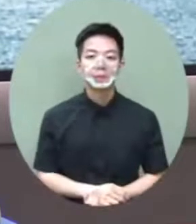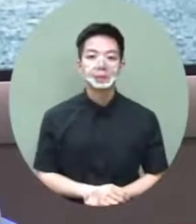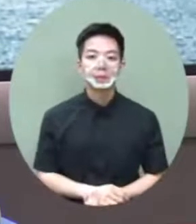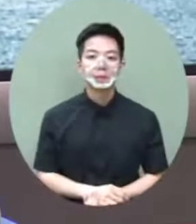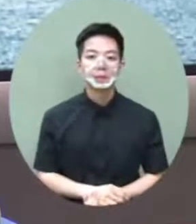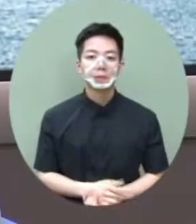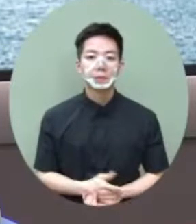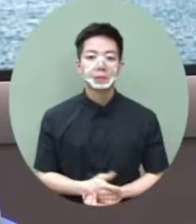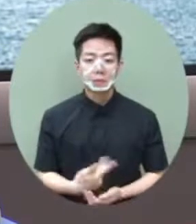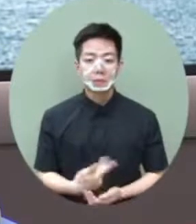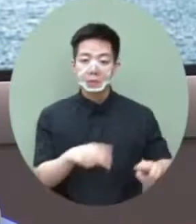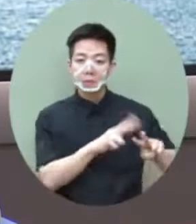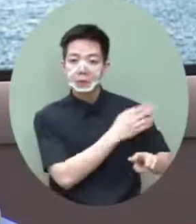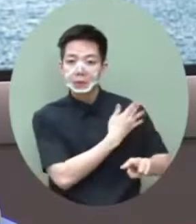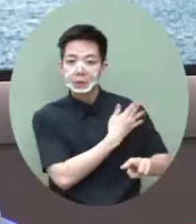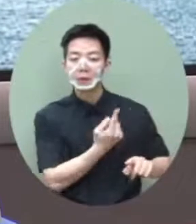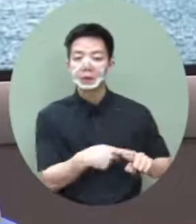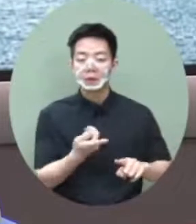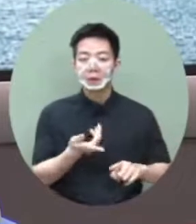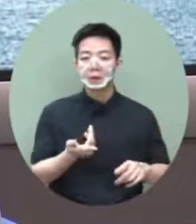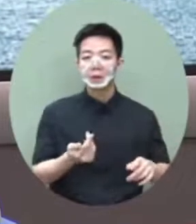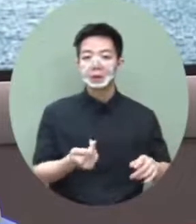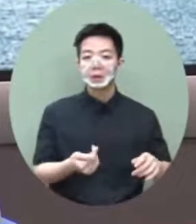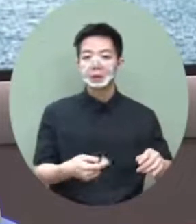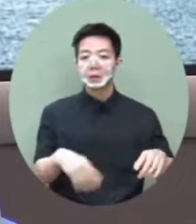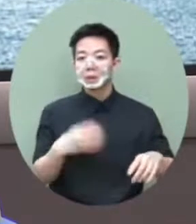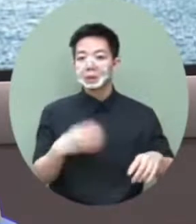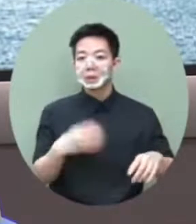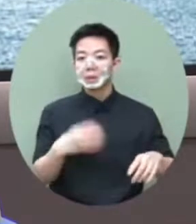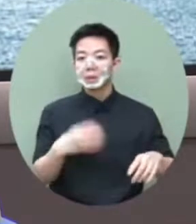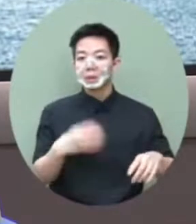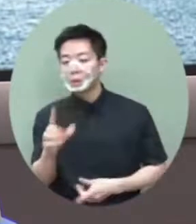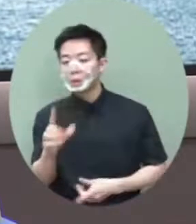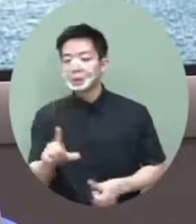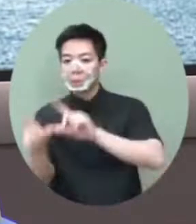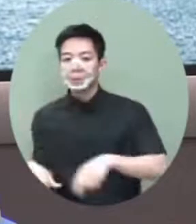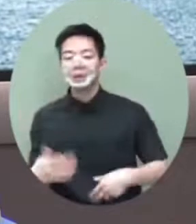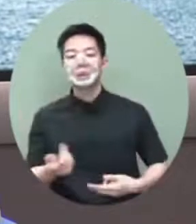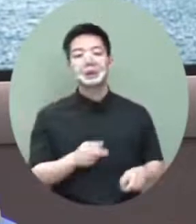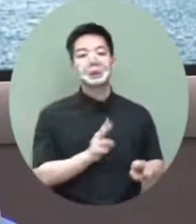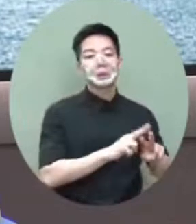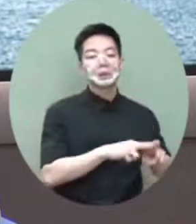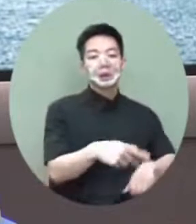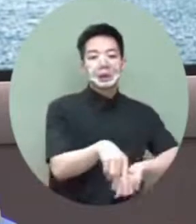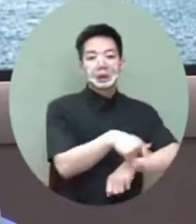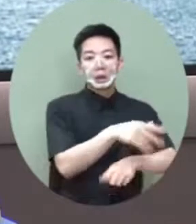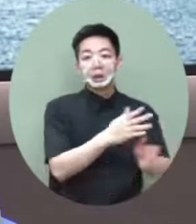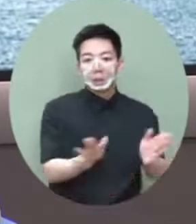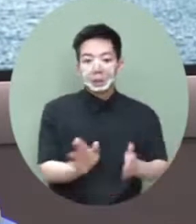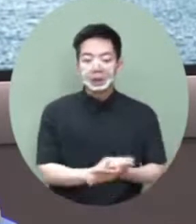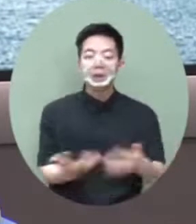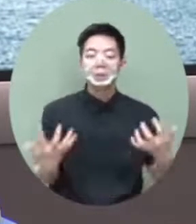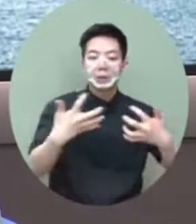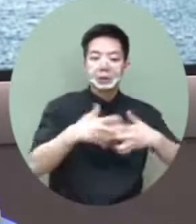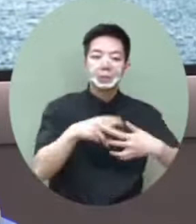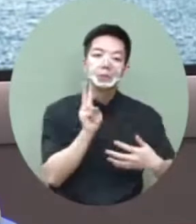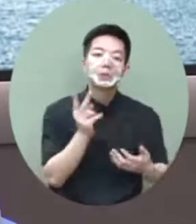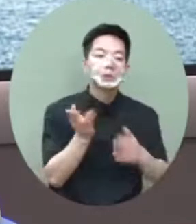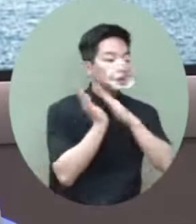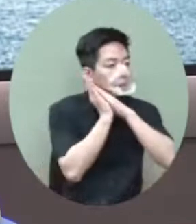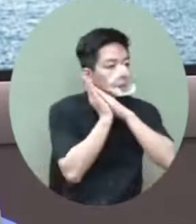help us. We do our best to help them adjust by